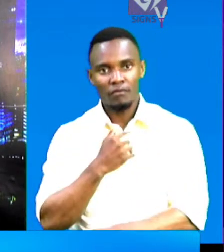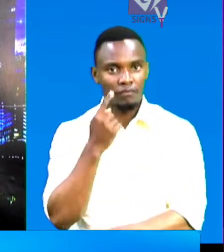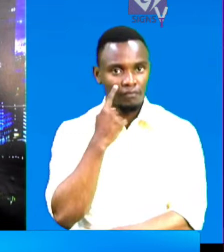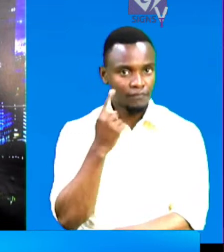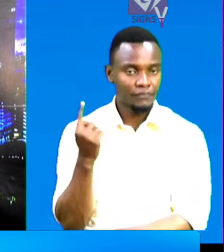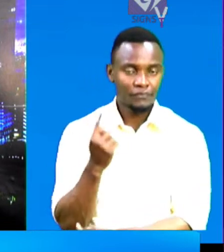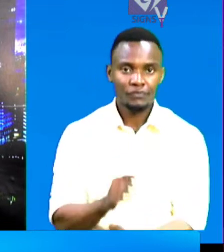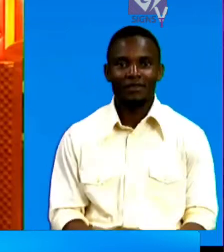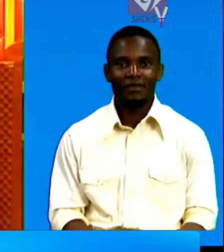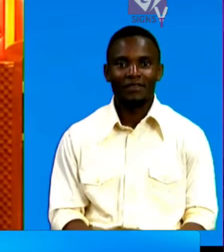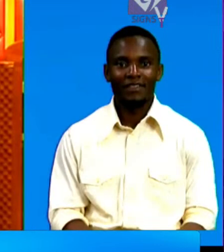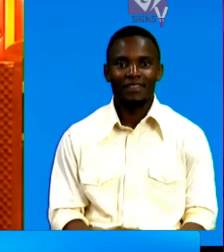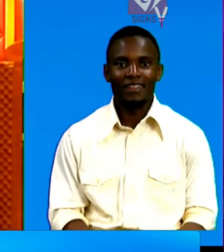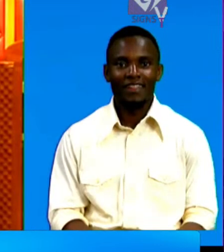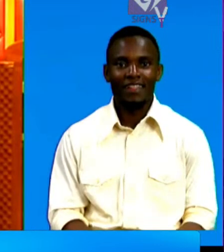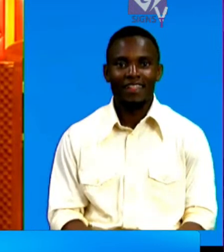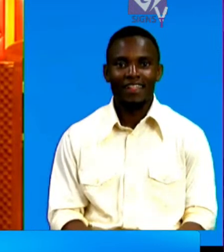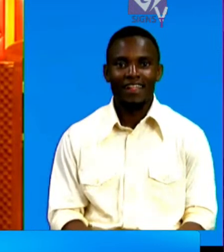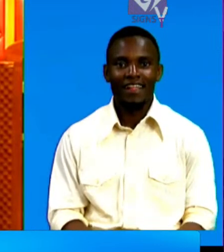president.